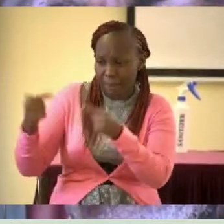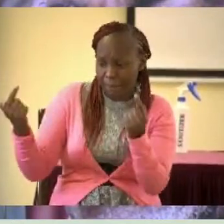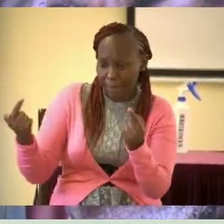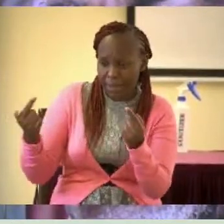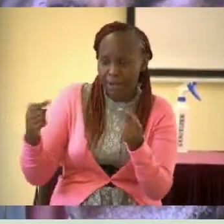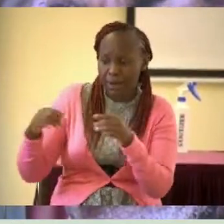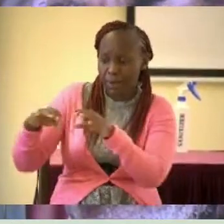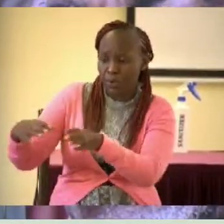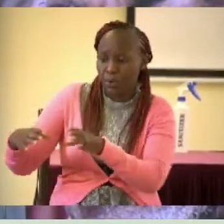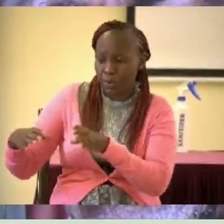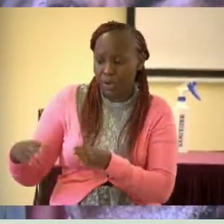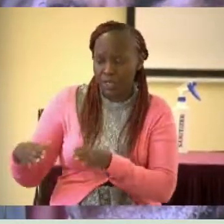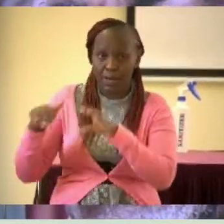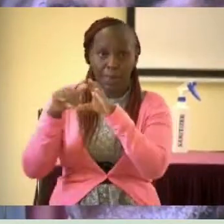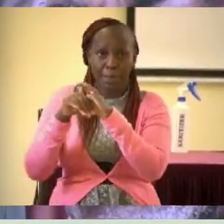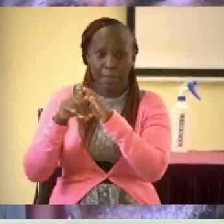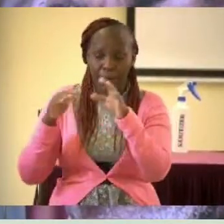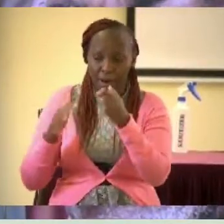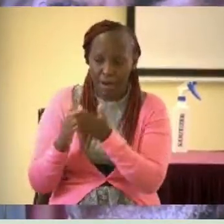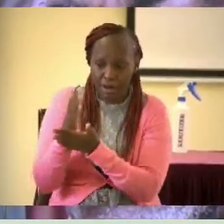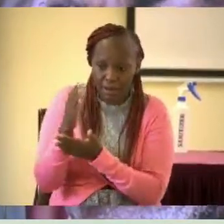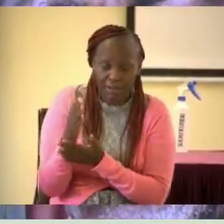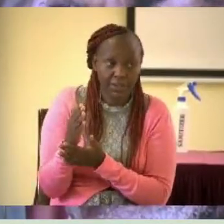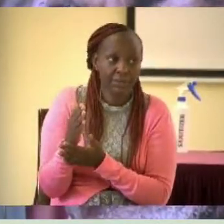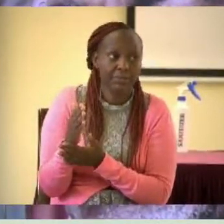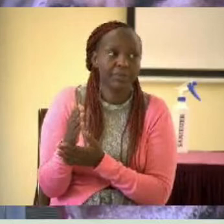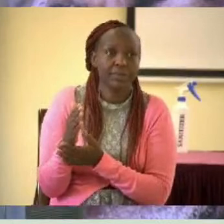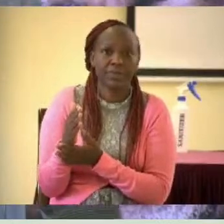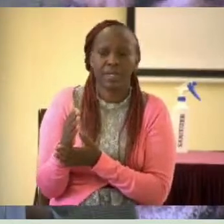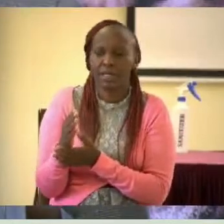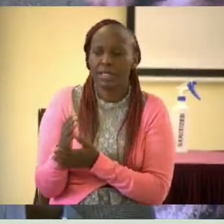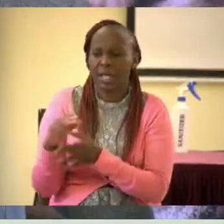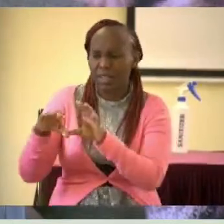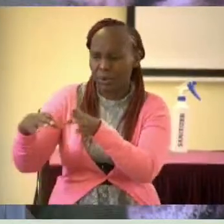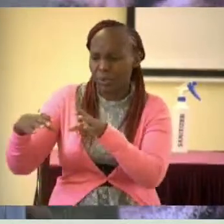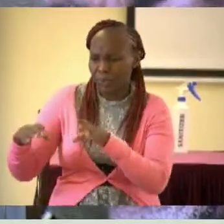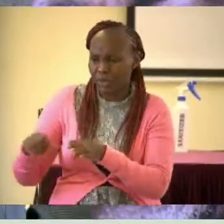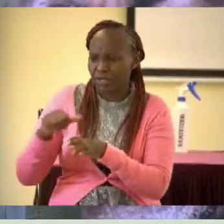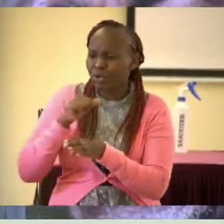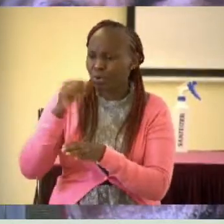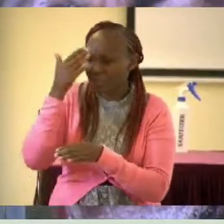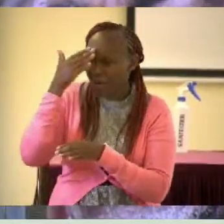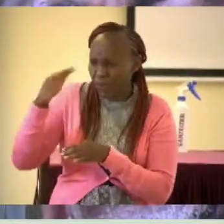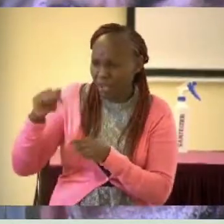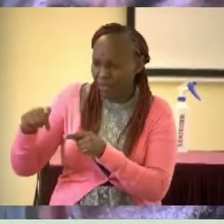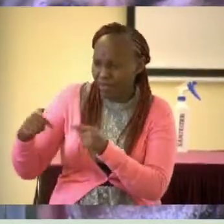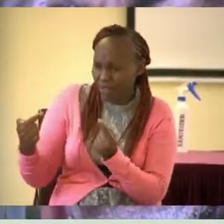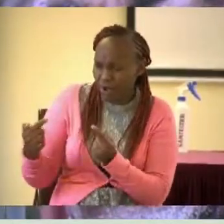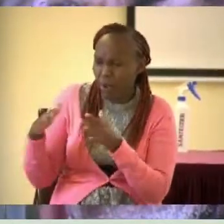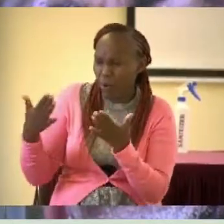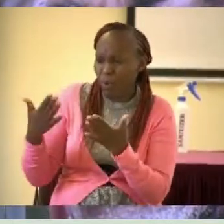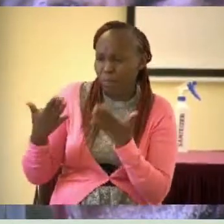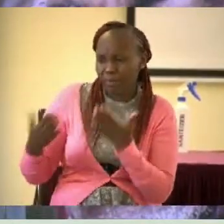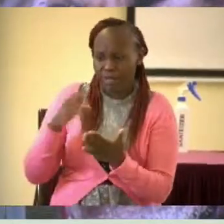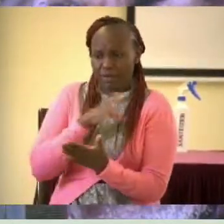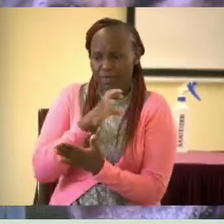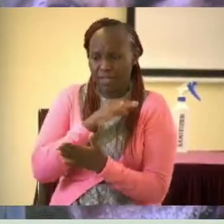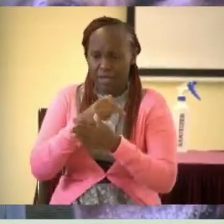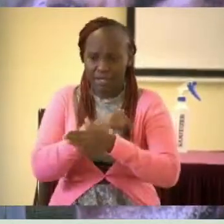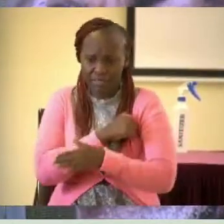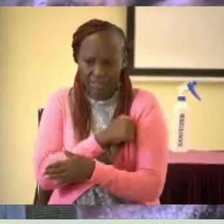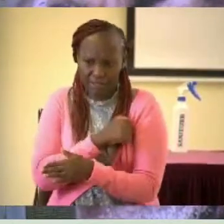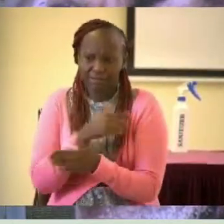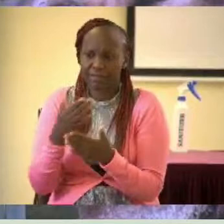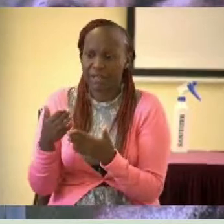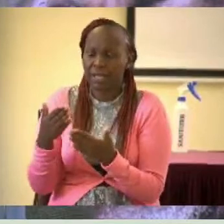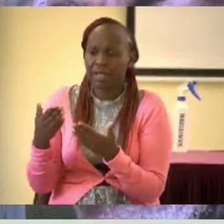community members' rights, and the communities are not aware of the violations or they fear them, it